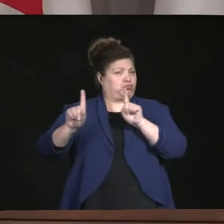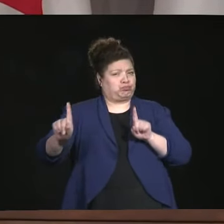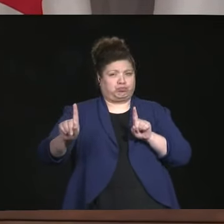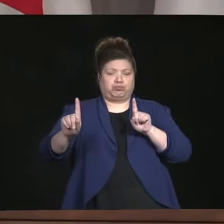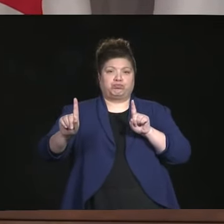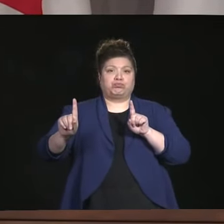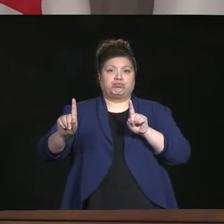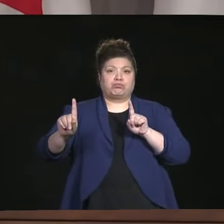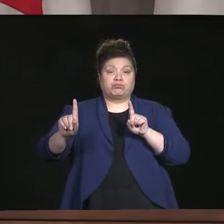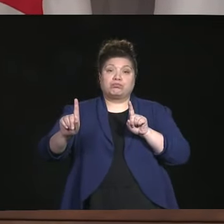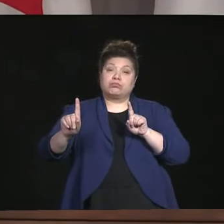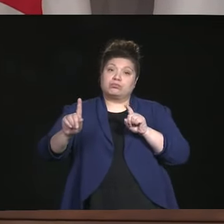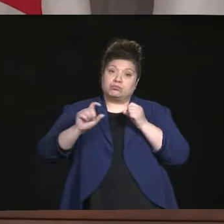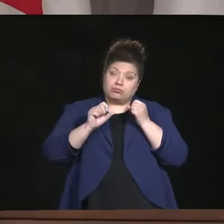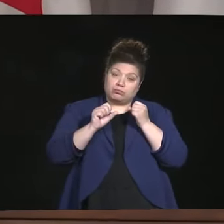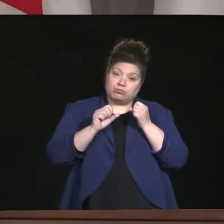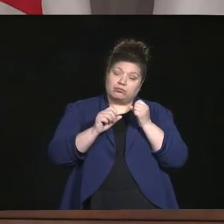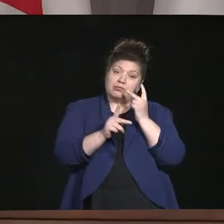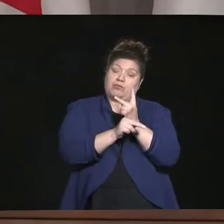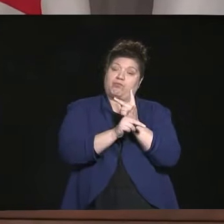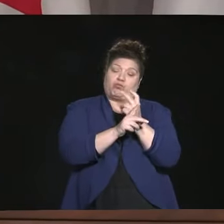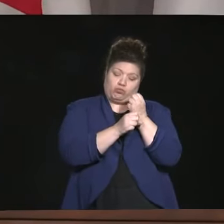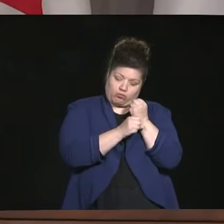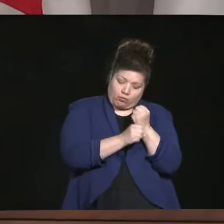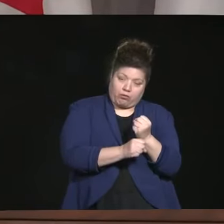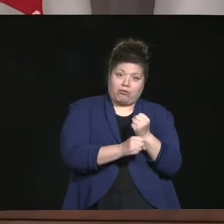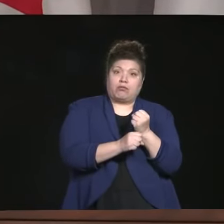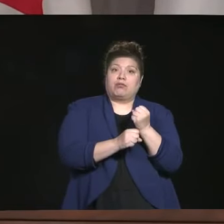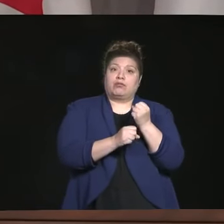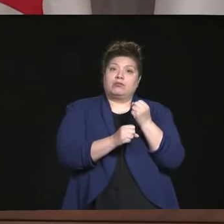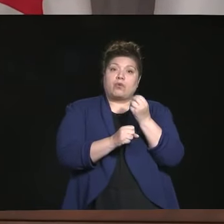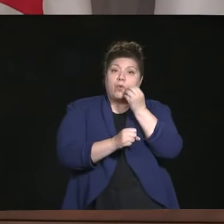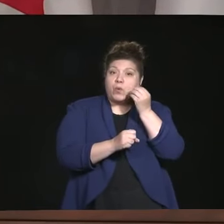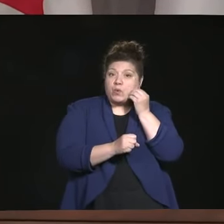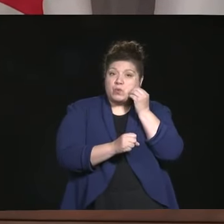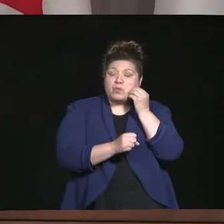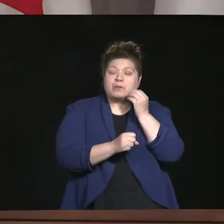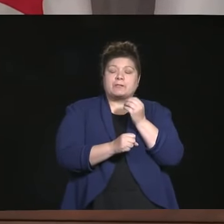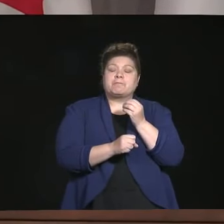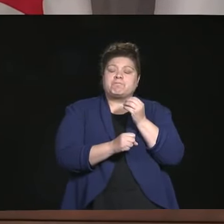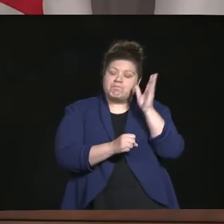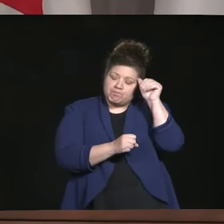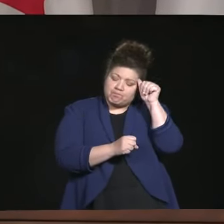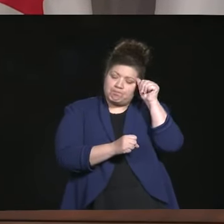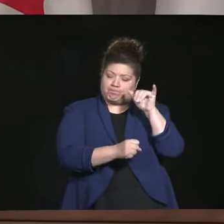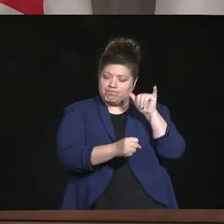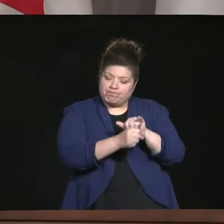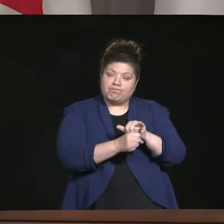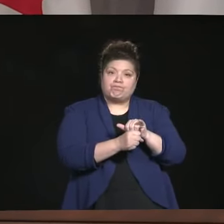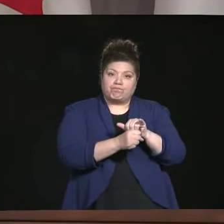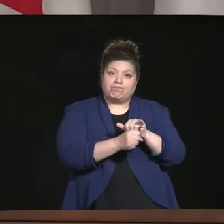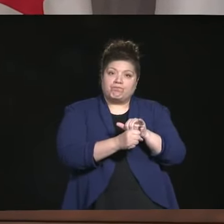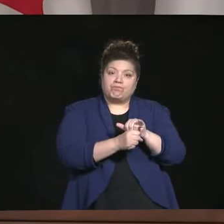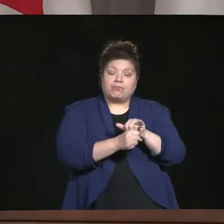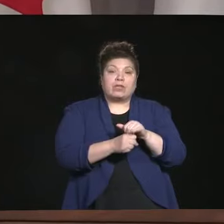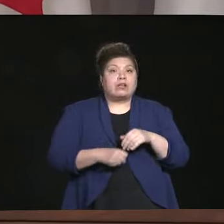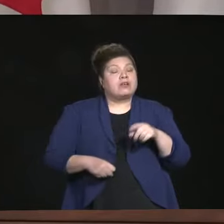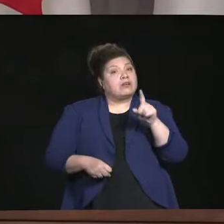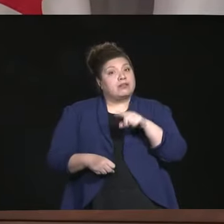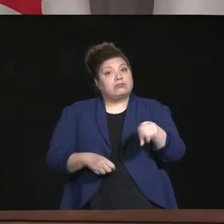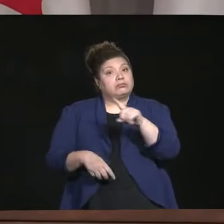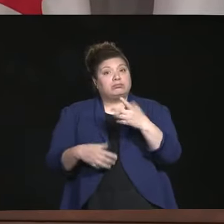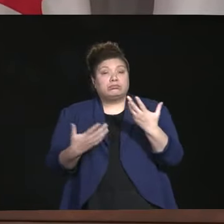strong and stay at home. So unless you are doing essential work